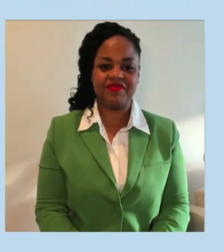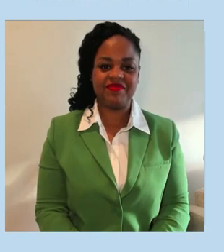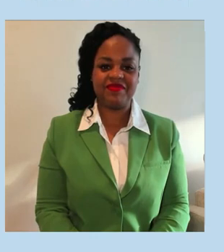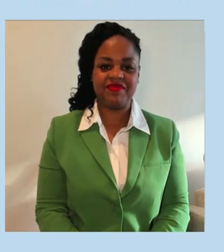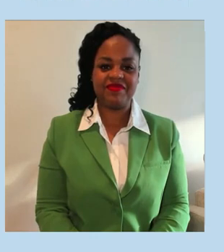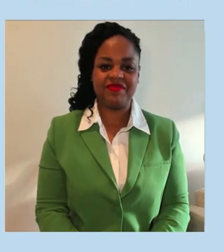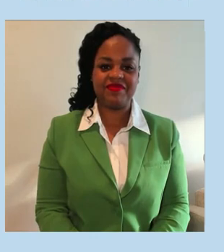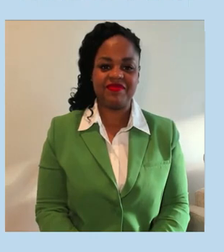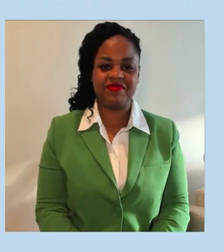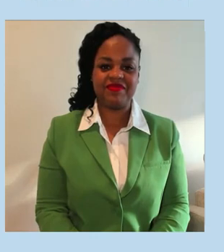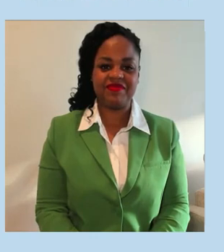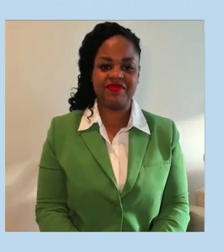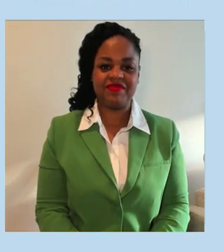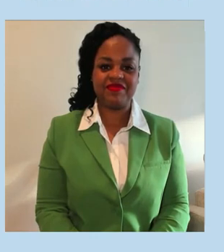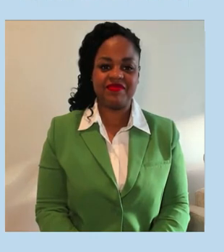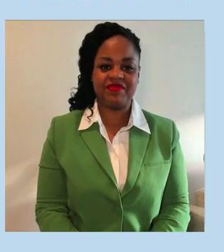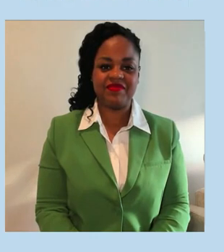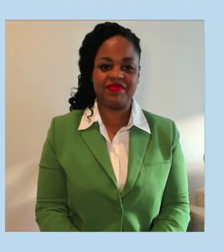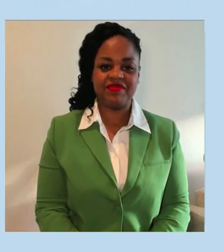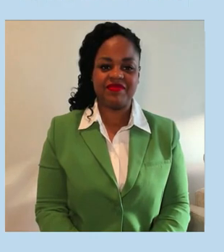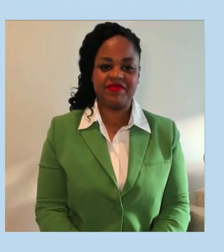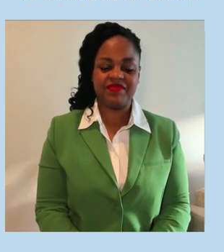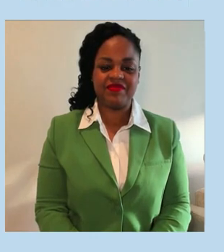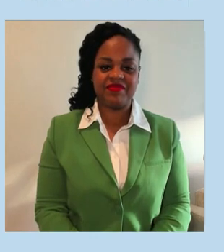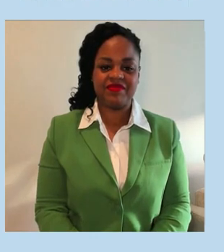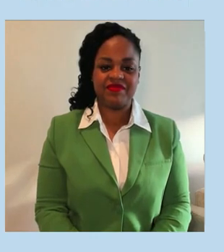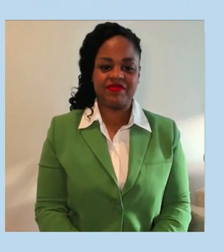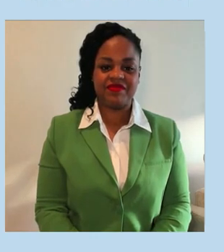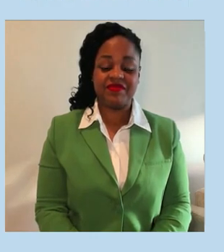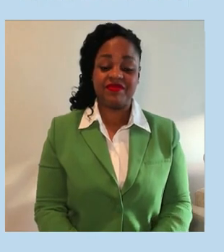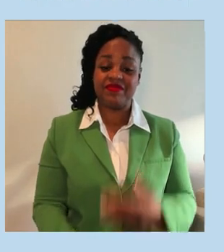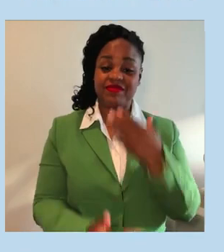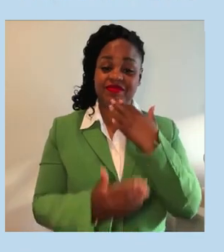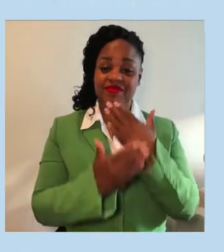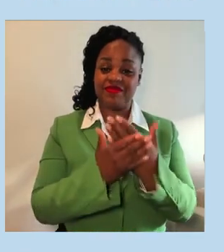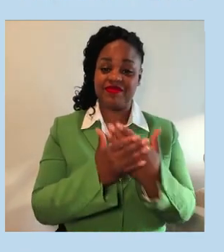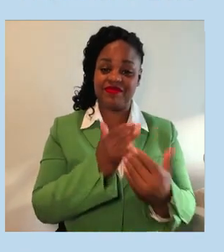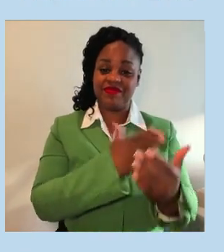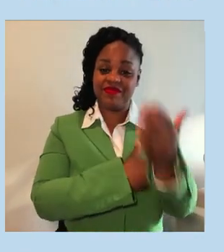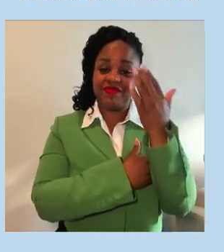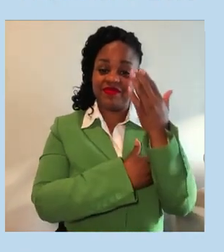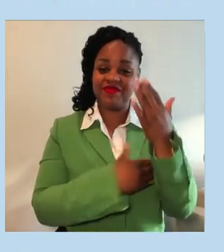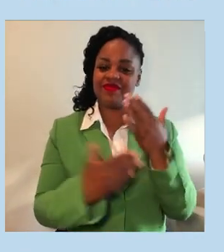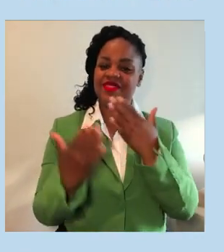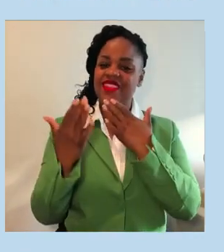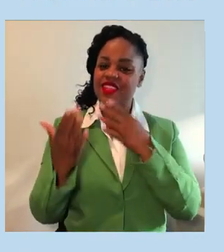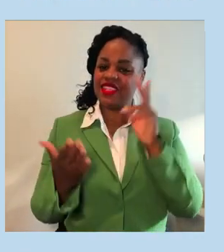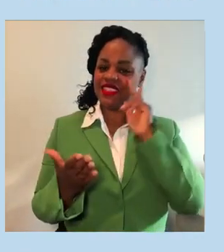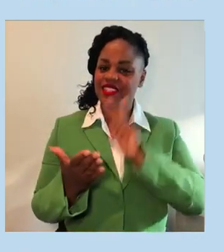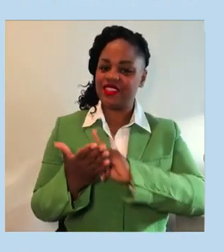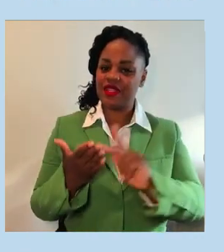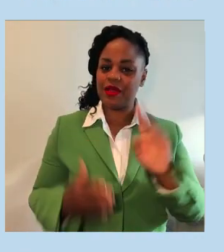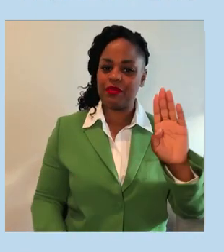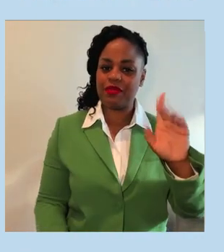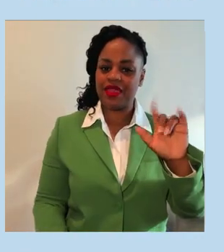Good morning. I'd like to thank Secretary Blinken for his remarks and for his commitment to women and girls around the